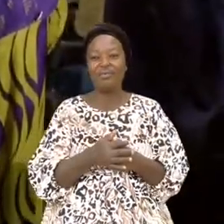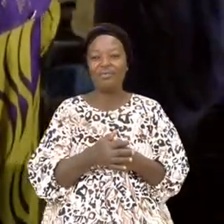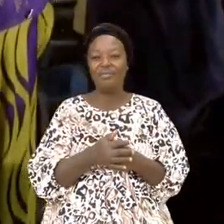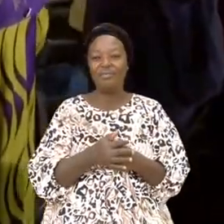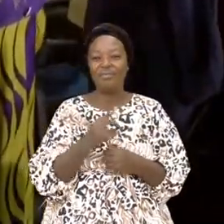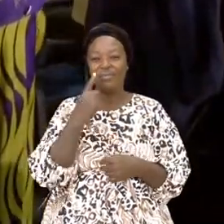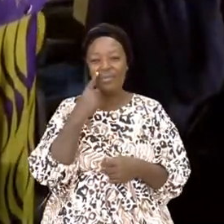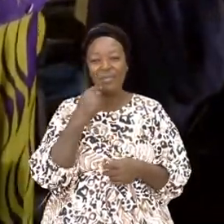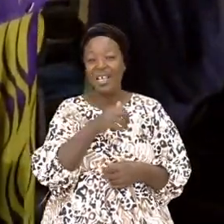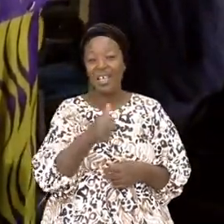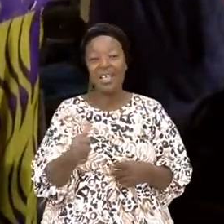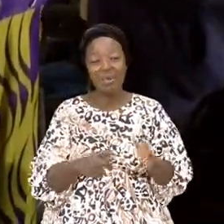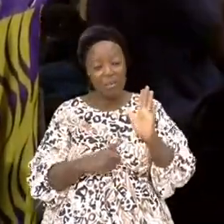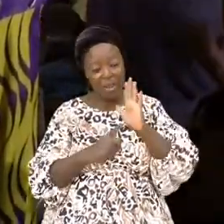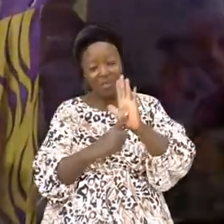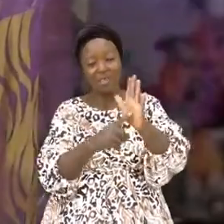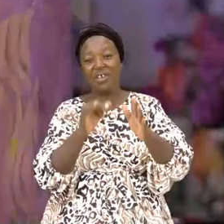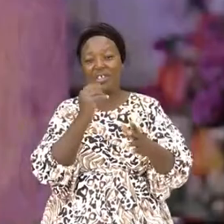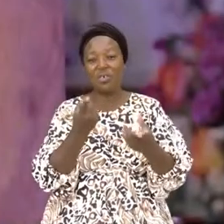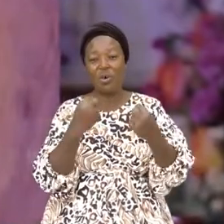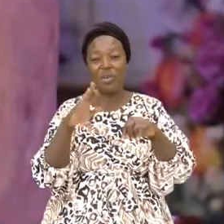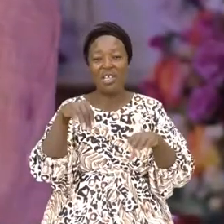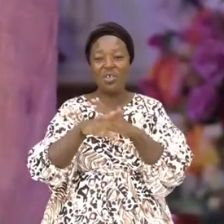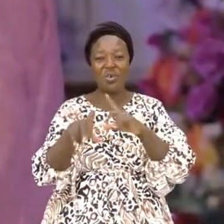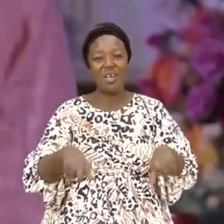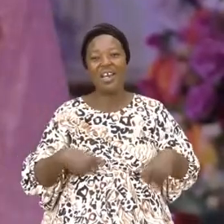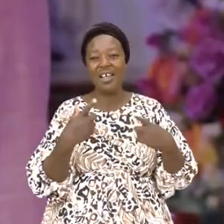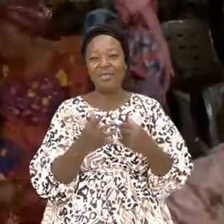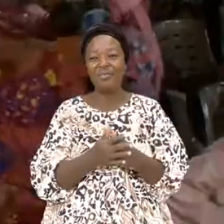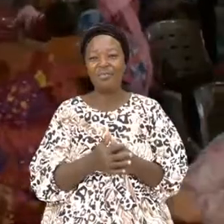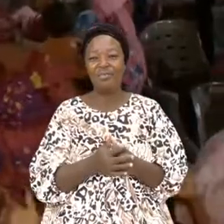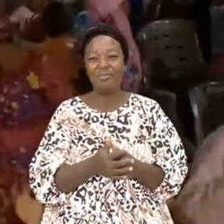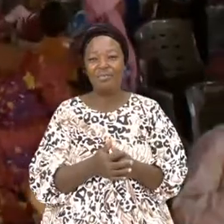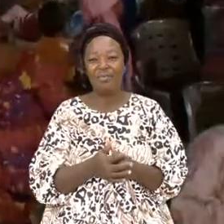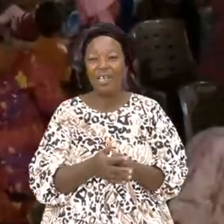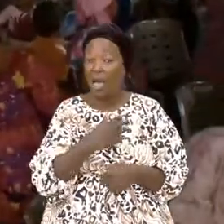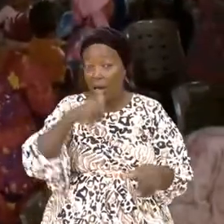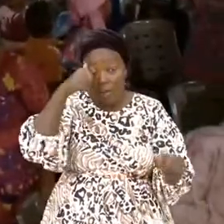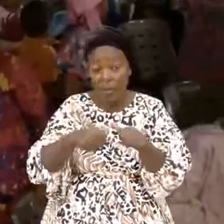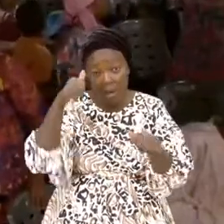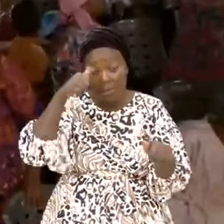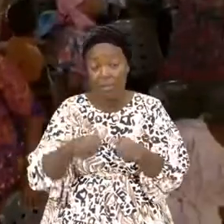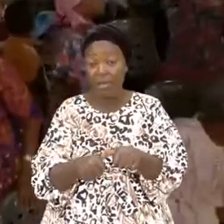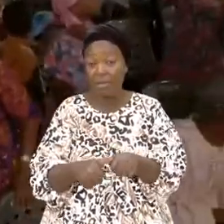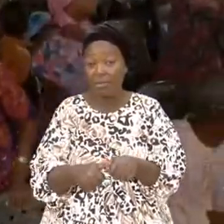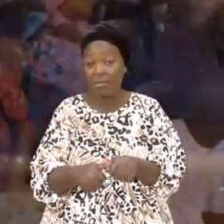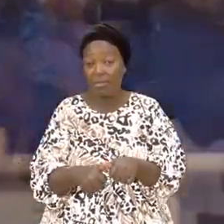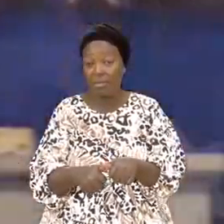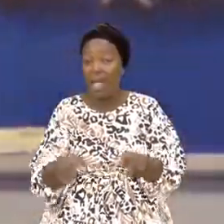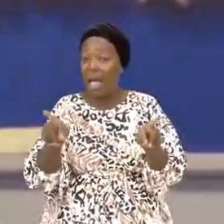A manifestation is coming in your life. And remember,